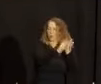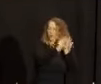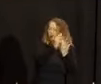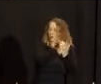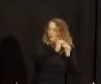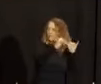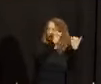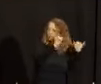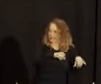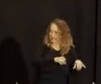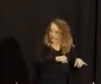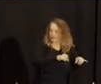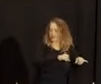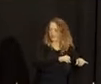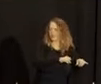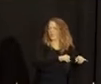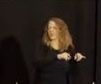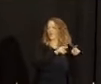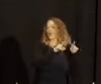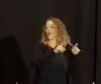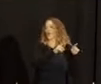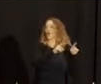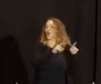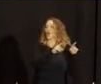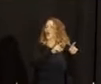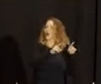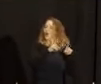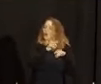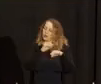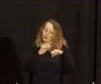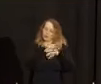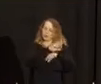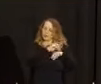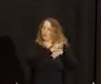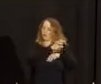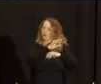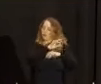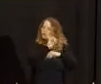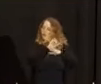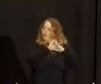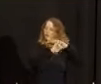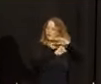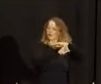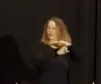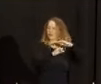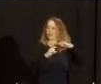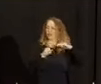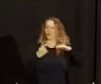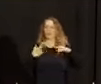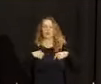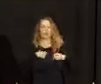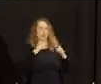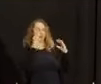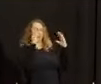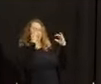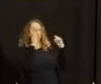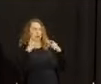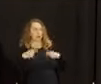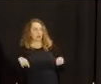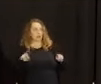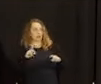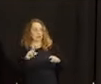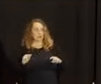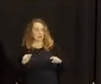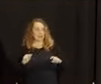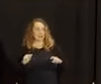and our systems are driven, or they're built with an expectation that disability looks